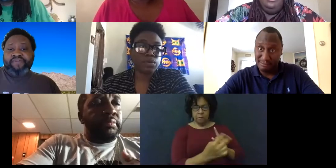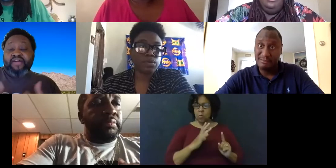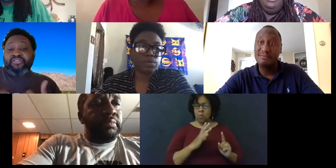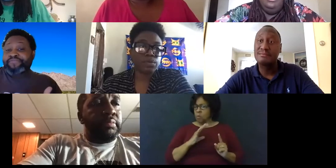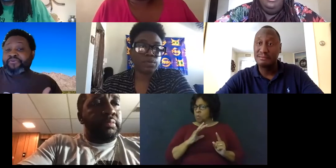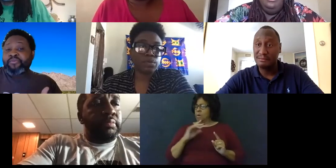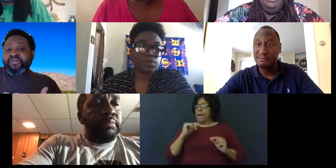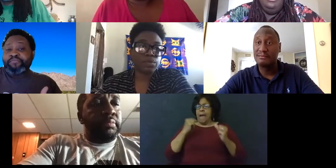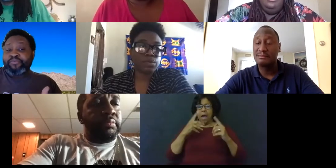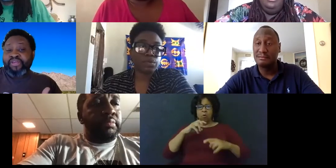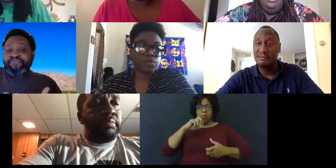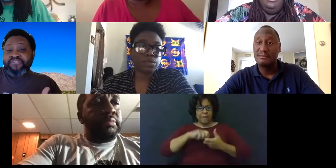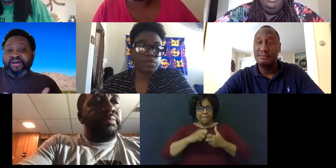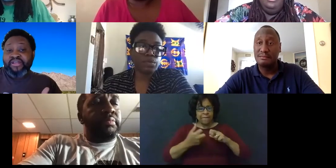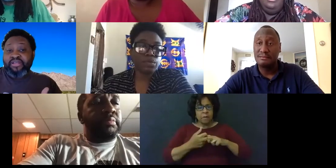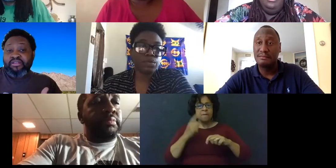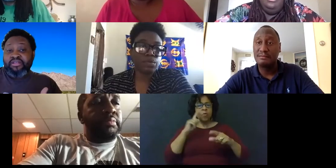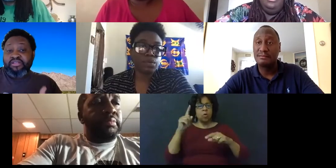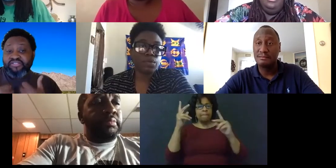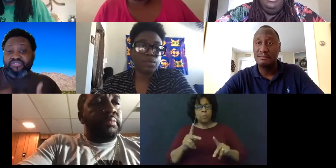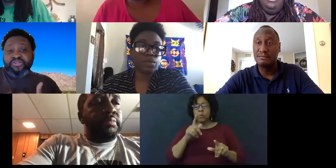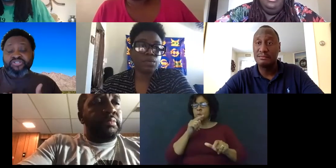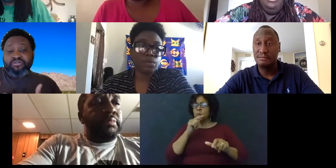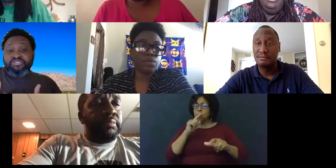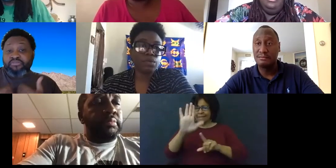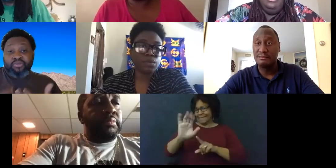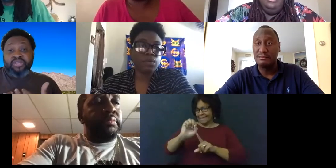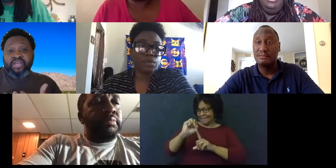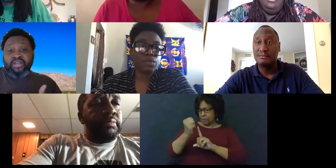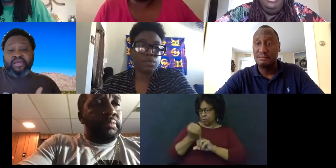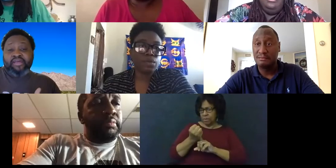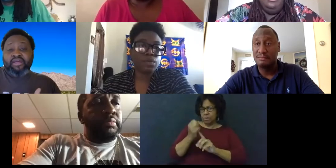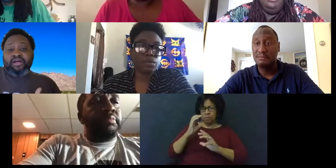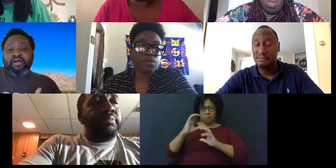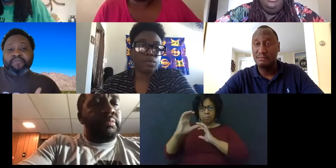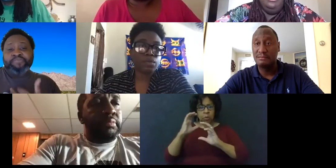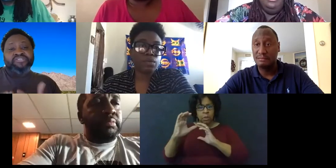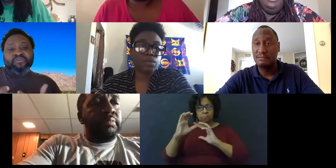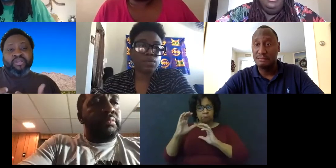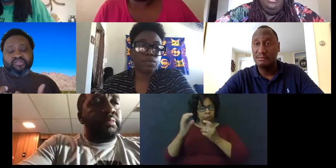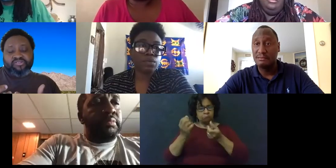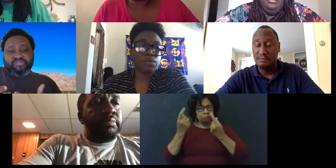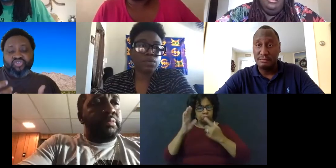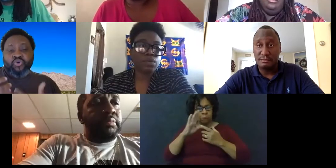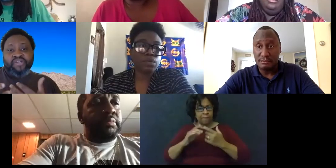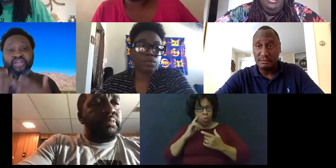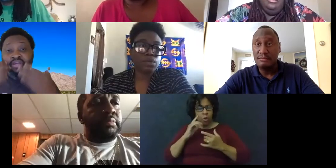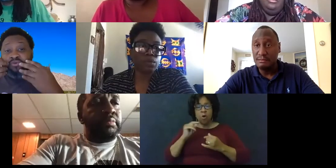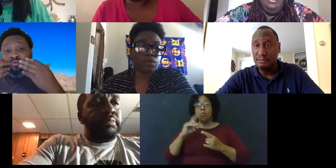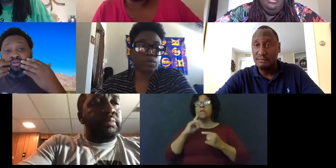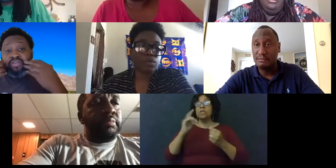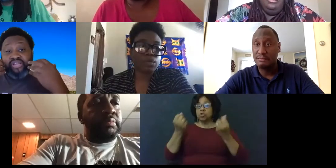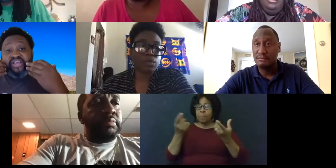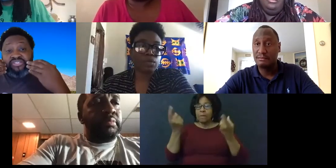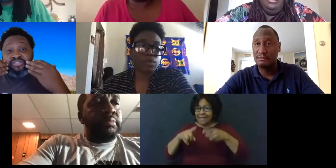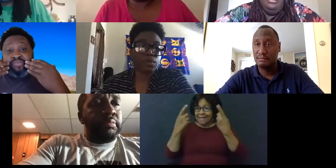of how difficult it would be for somebody in his situation to communicate, especially when it's so much that goes